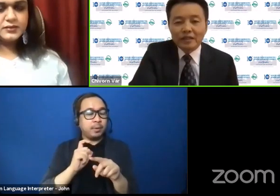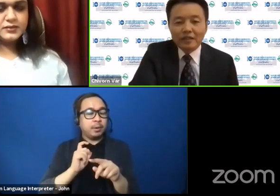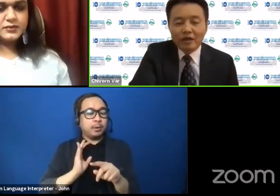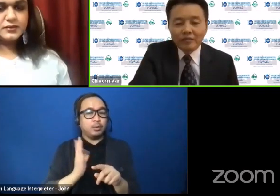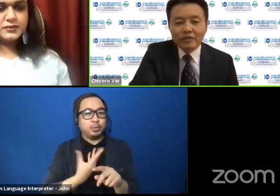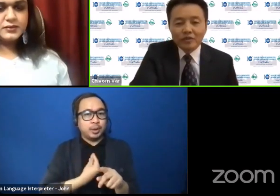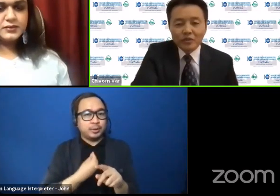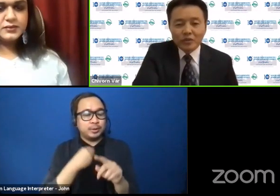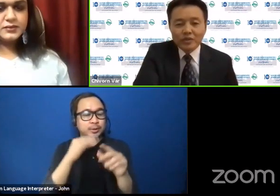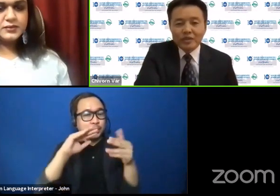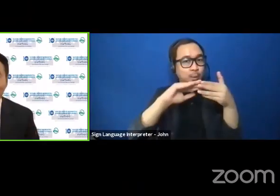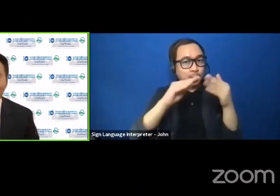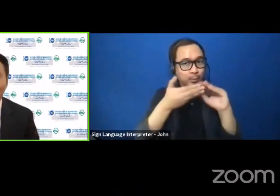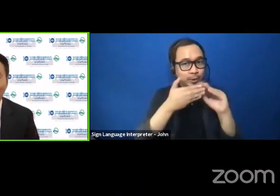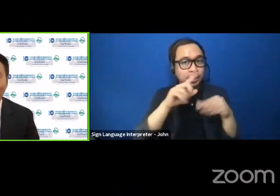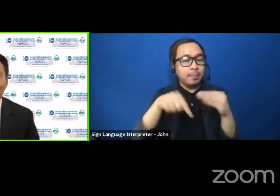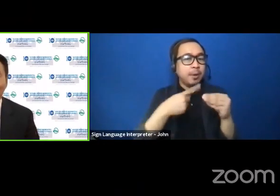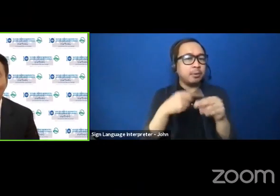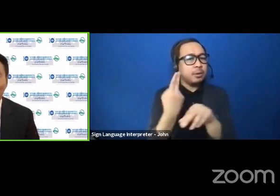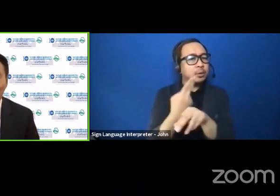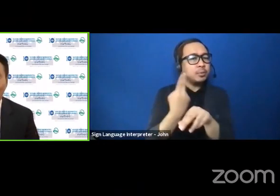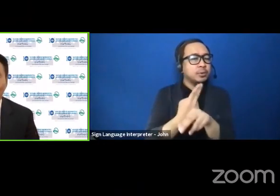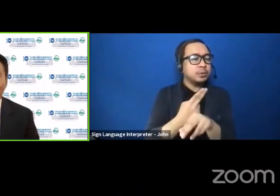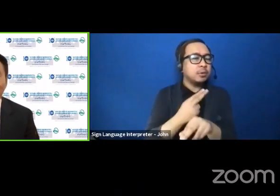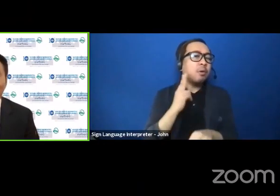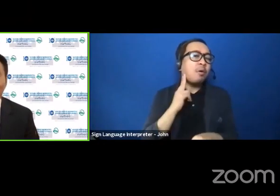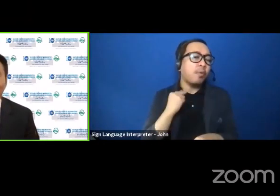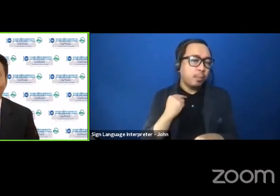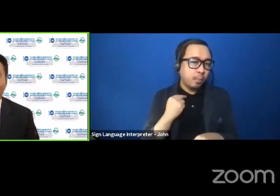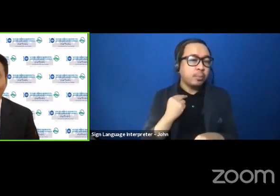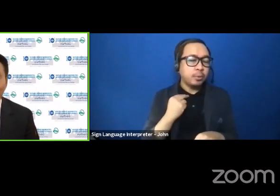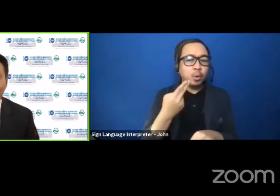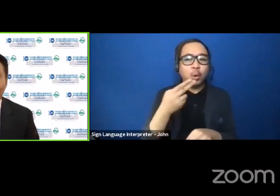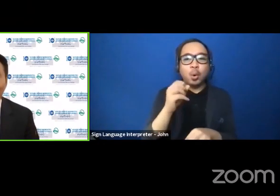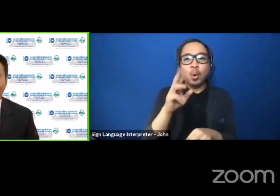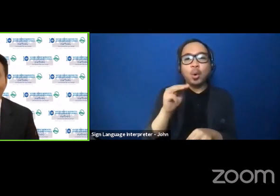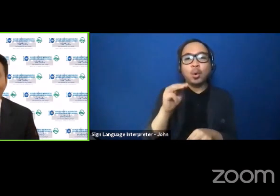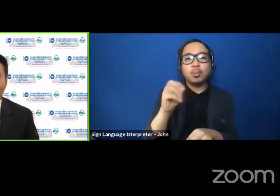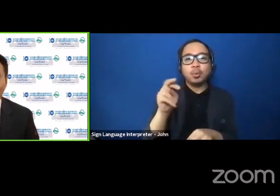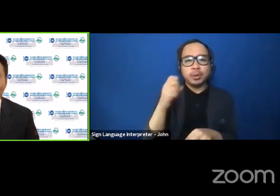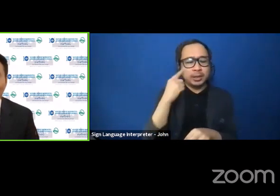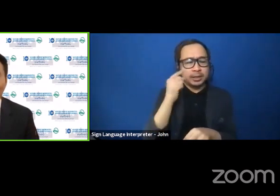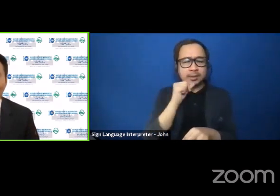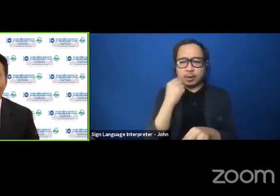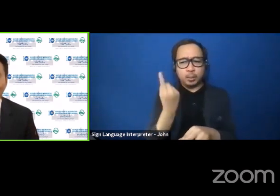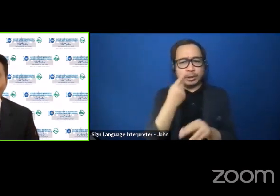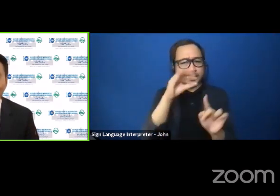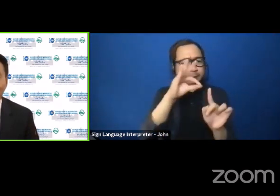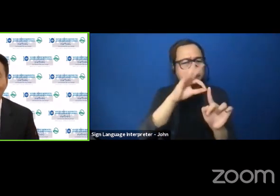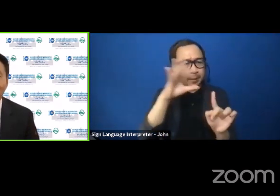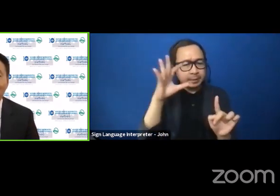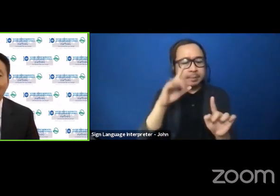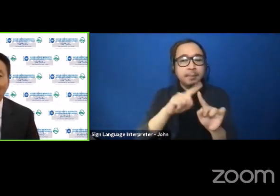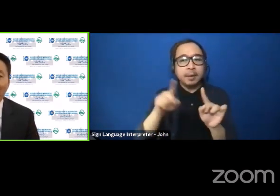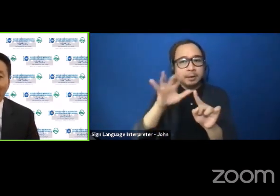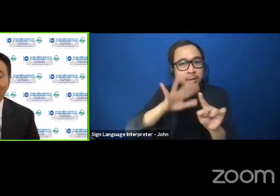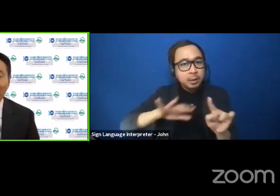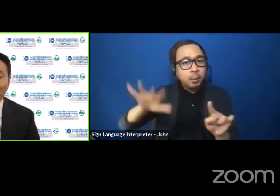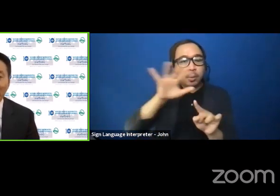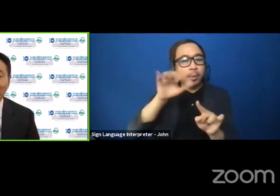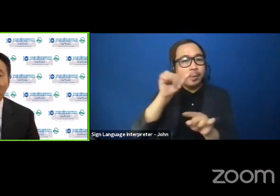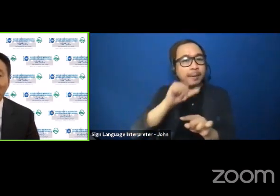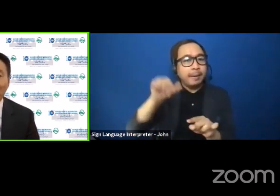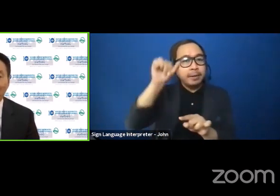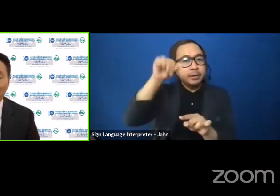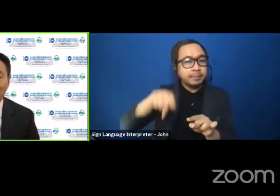the hormonal use is not only in Pakistan, I think across our regions. And we